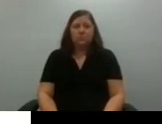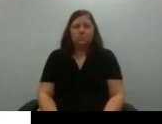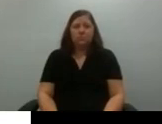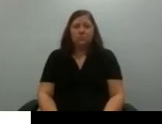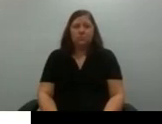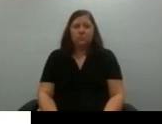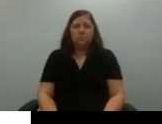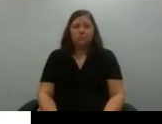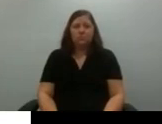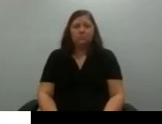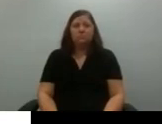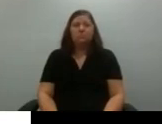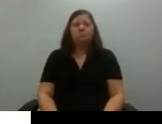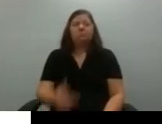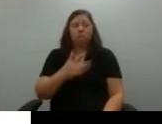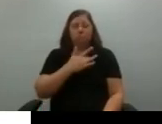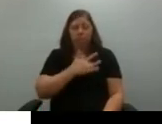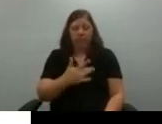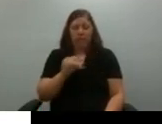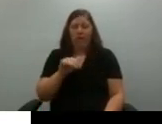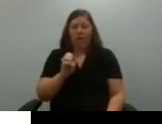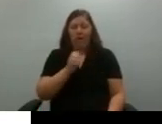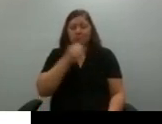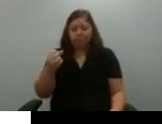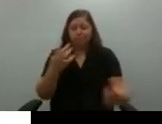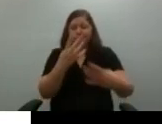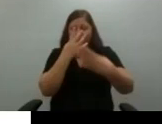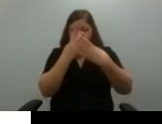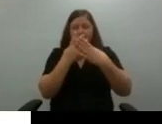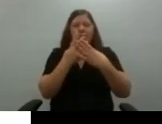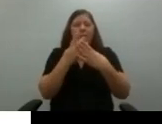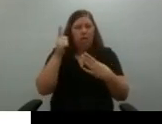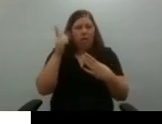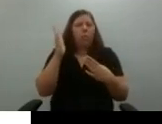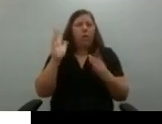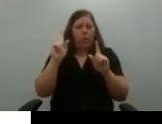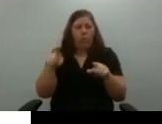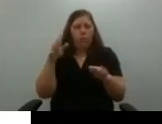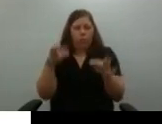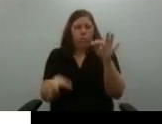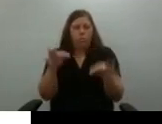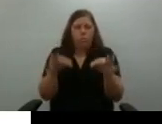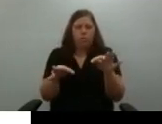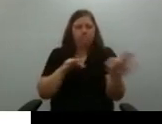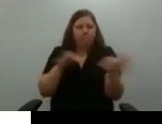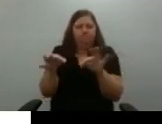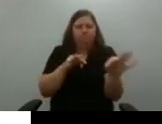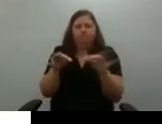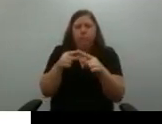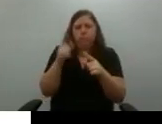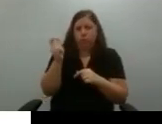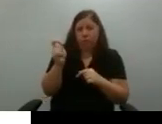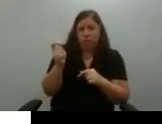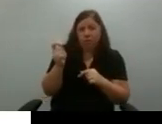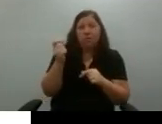Usually, once you are detained, you will have the chance to go before an immigration judge and present your case. However, if